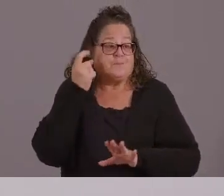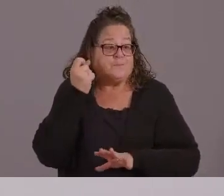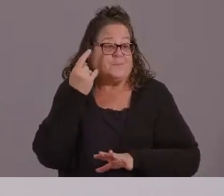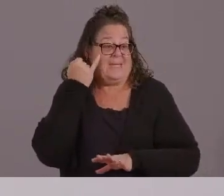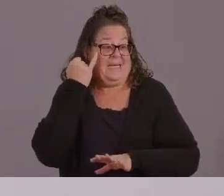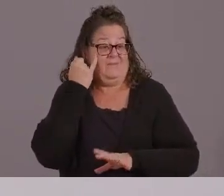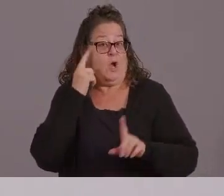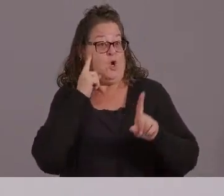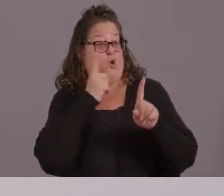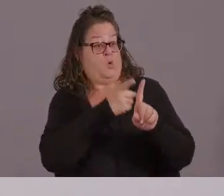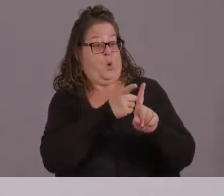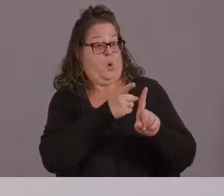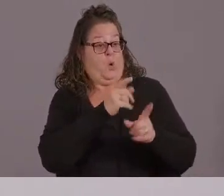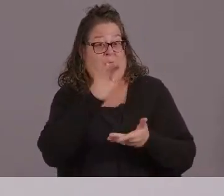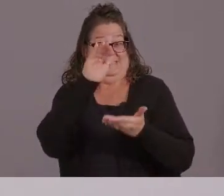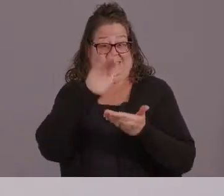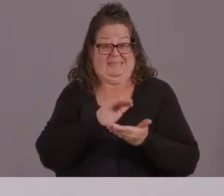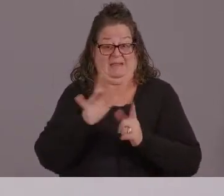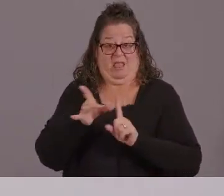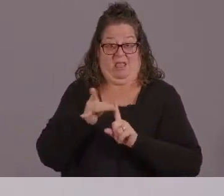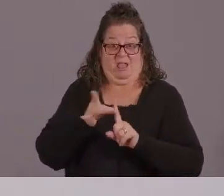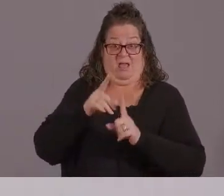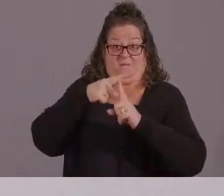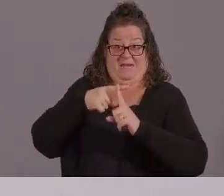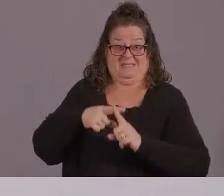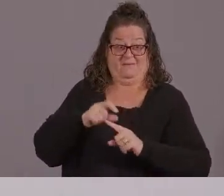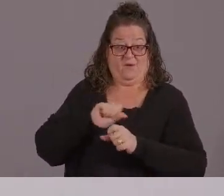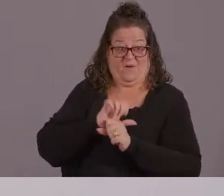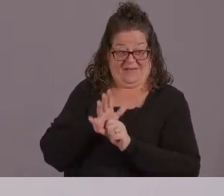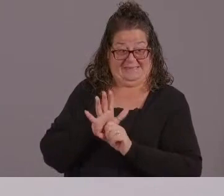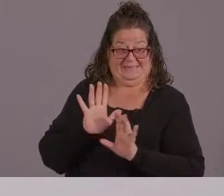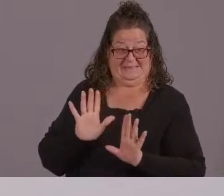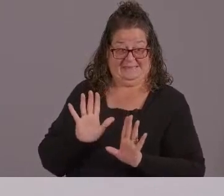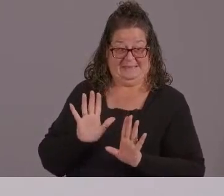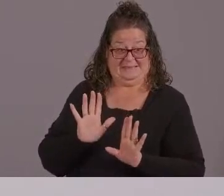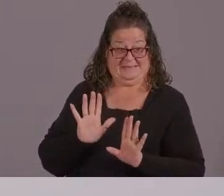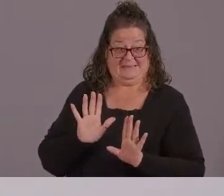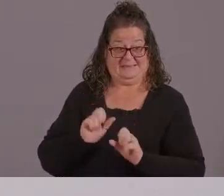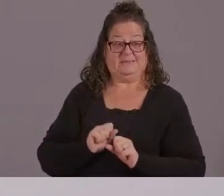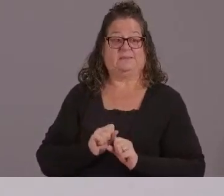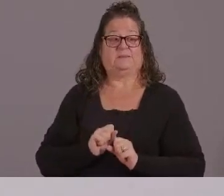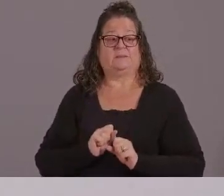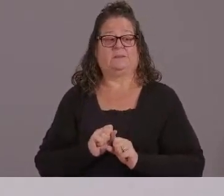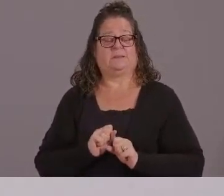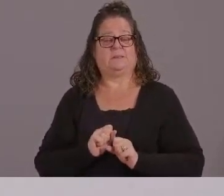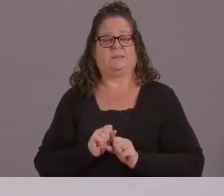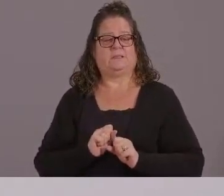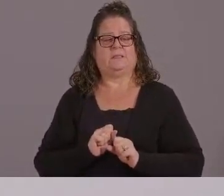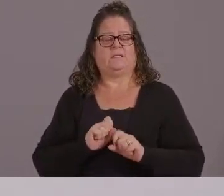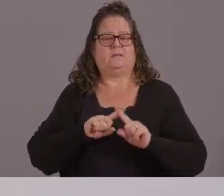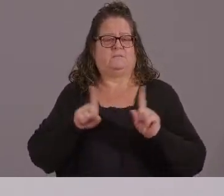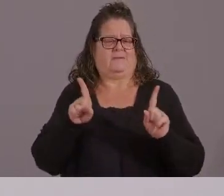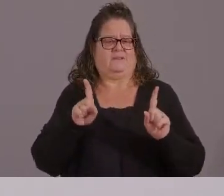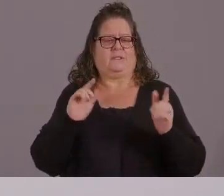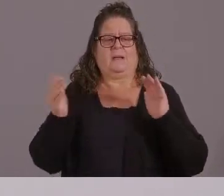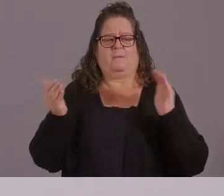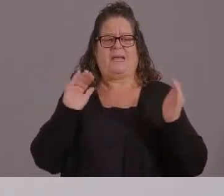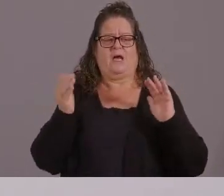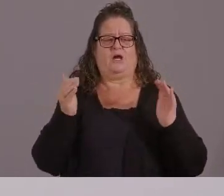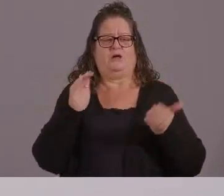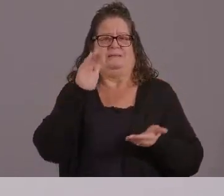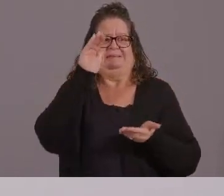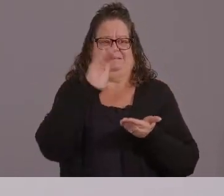the hospitalizations and deaths, do we do that with other diseases? We don't. Everything is a